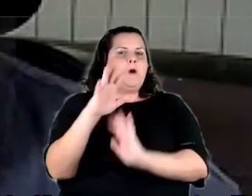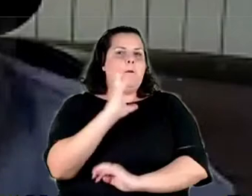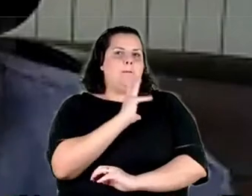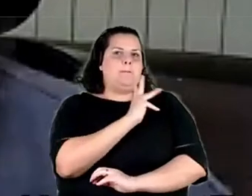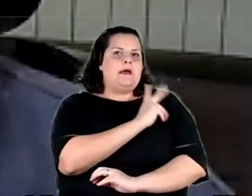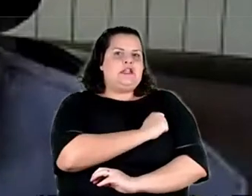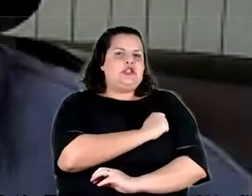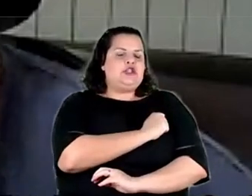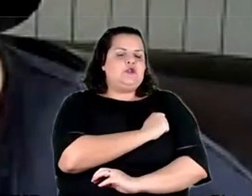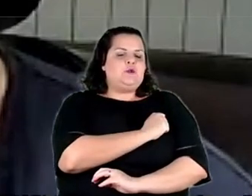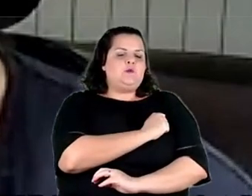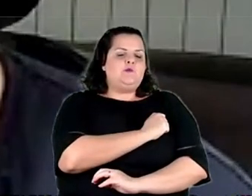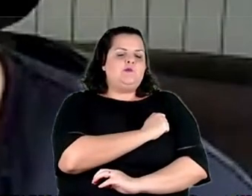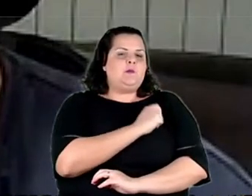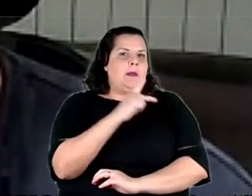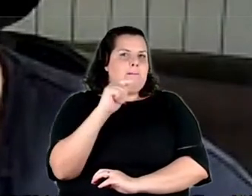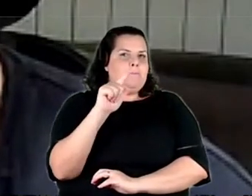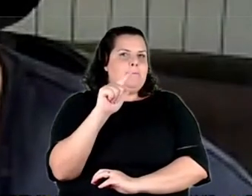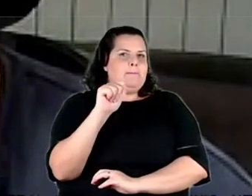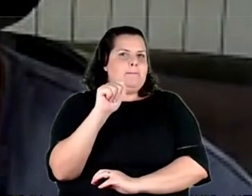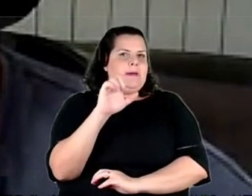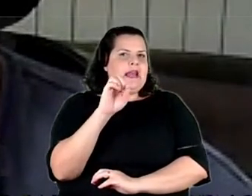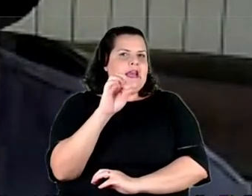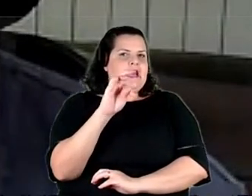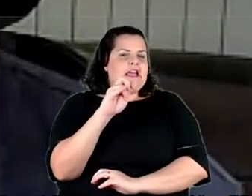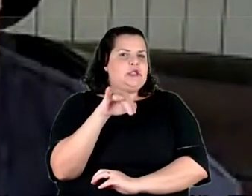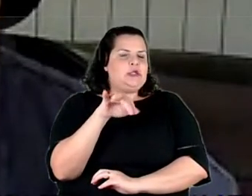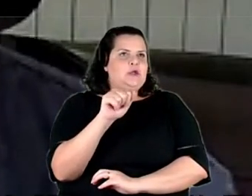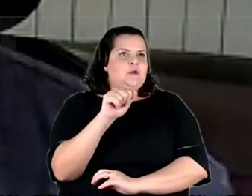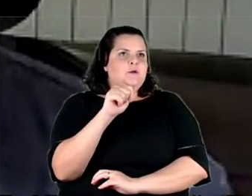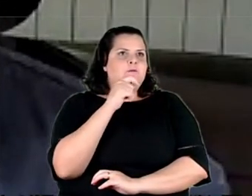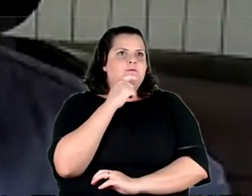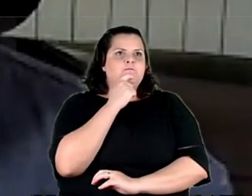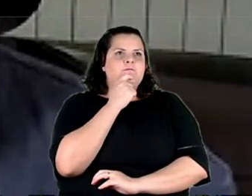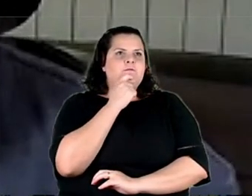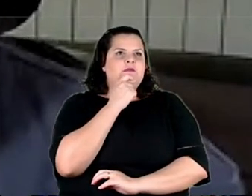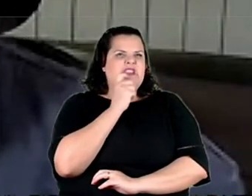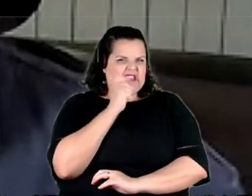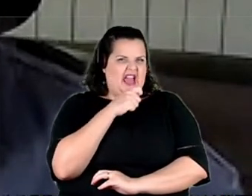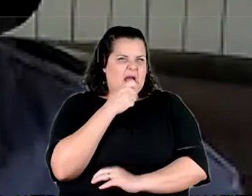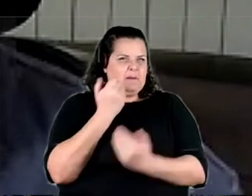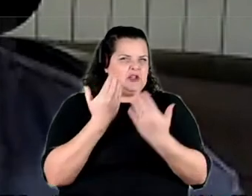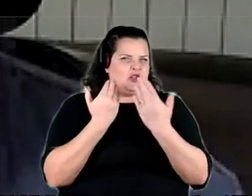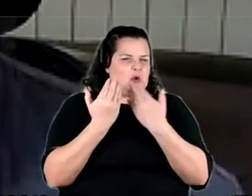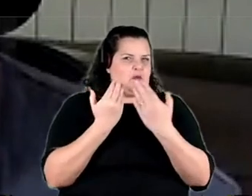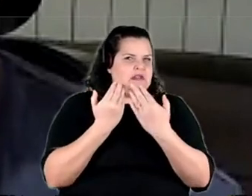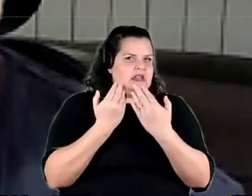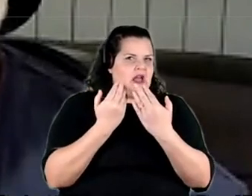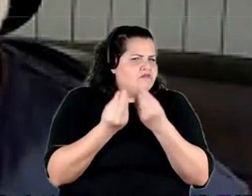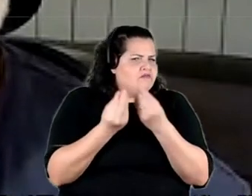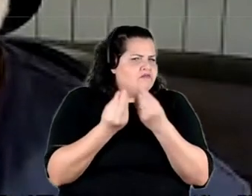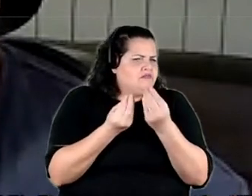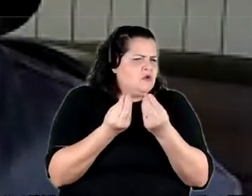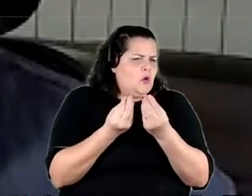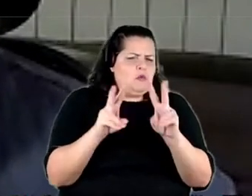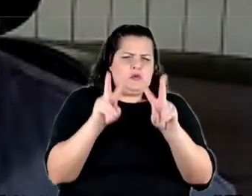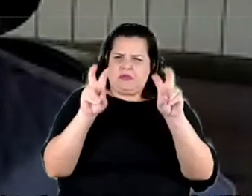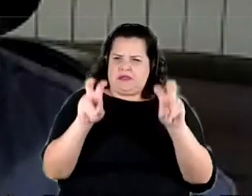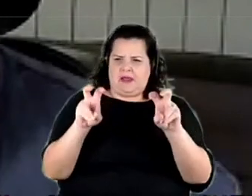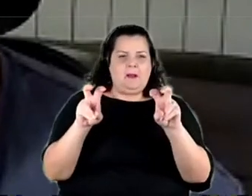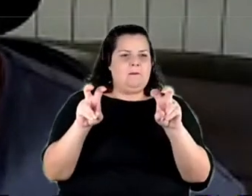situation. And I started to have this imaginary conversation where I was